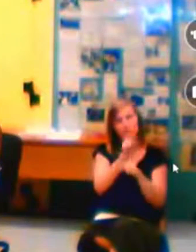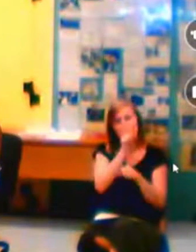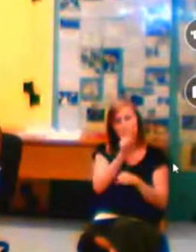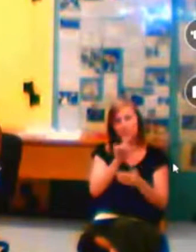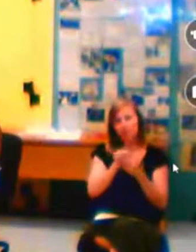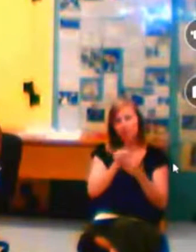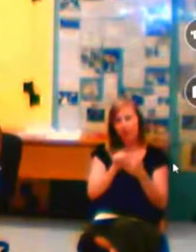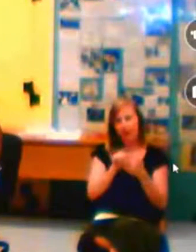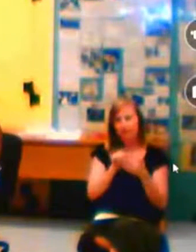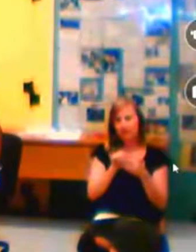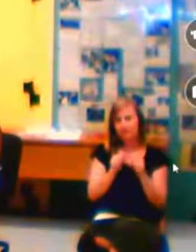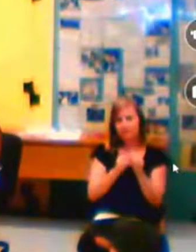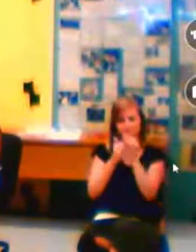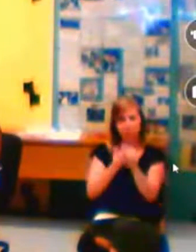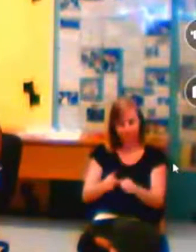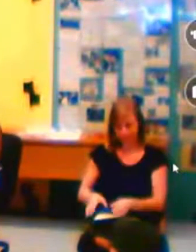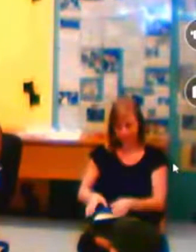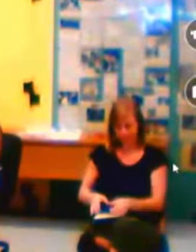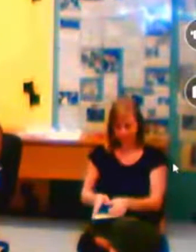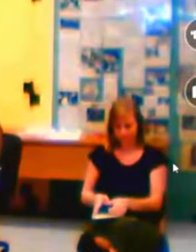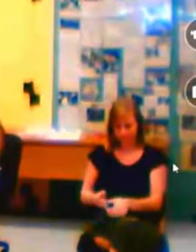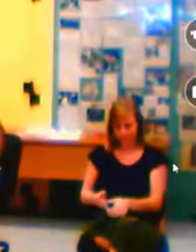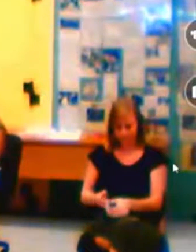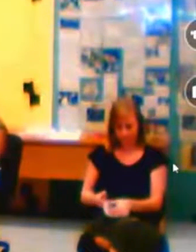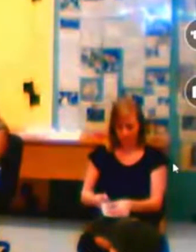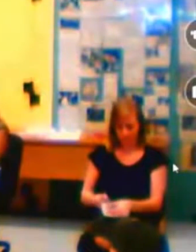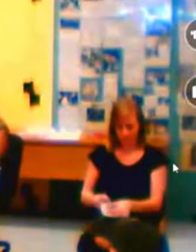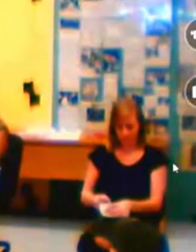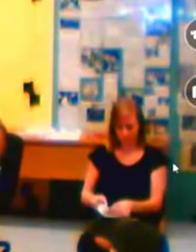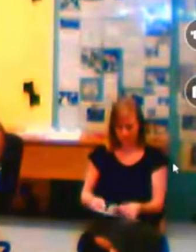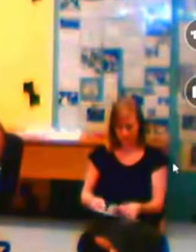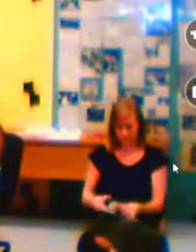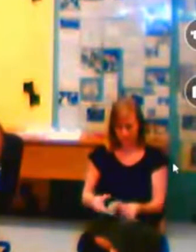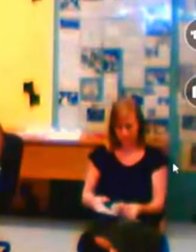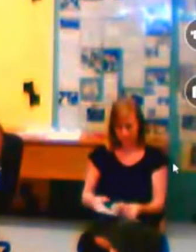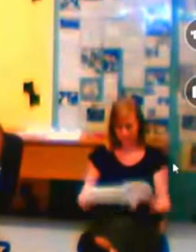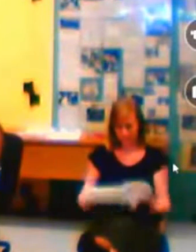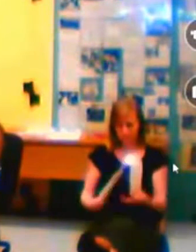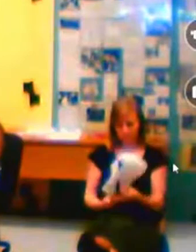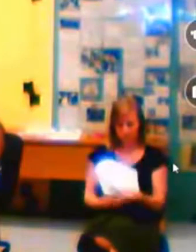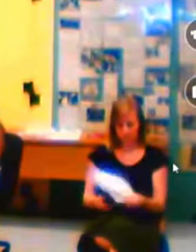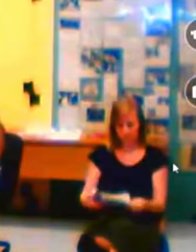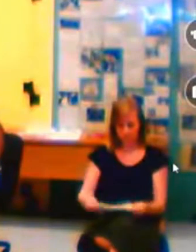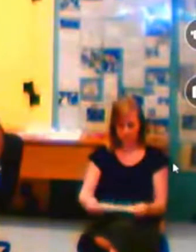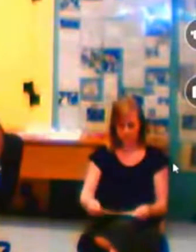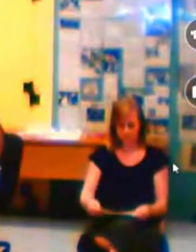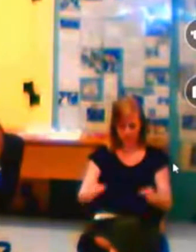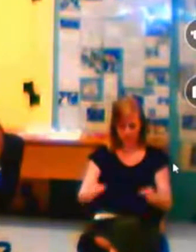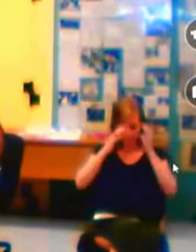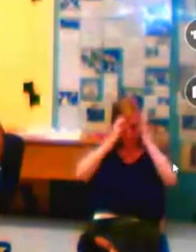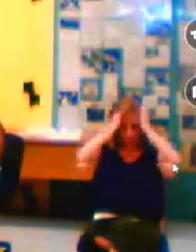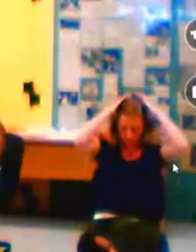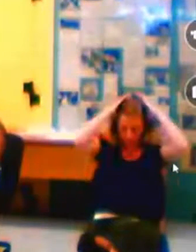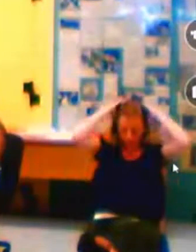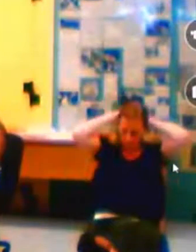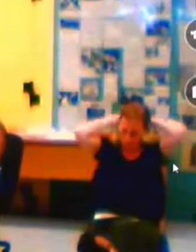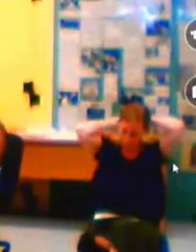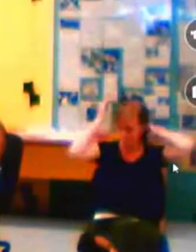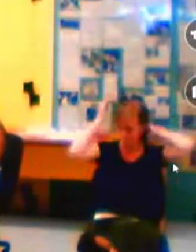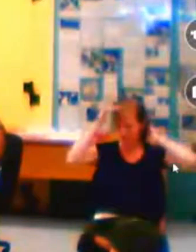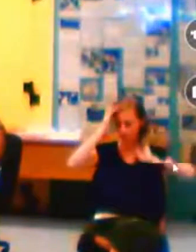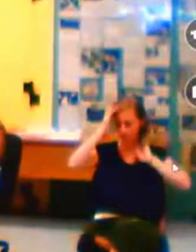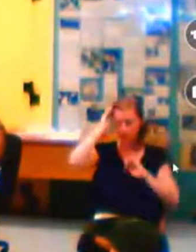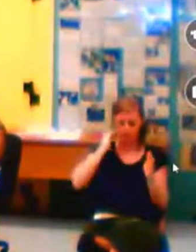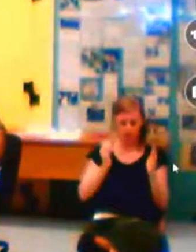Care, including the 1915 C waivers, the optional state plan benefits, and then how will OMSA be enforced to make sure people aren't